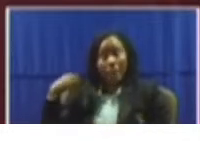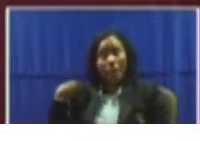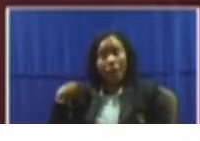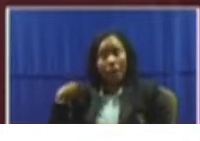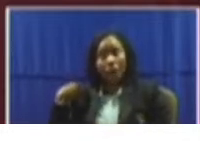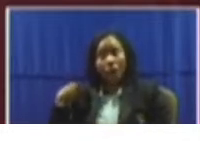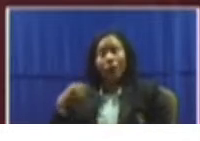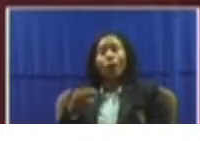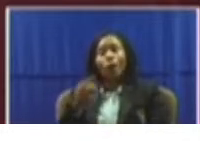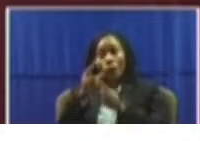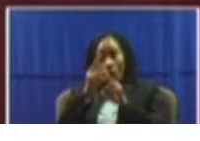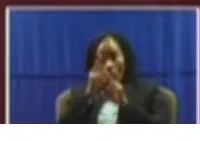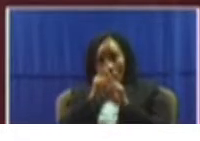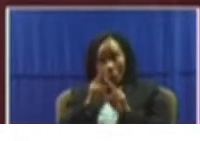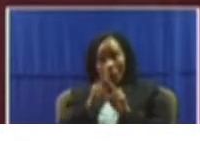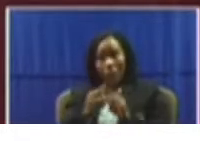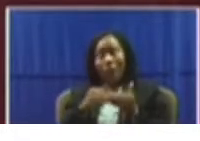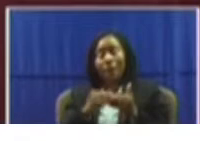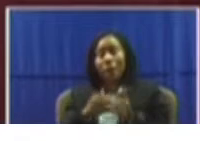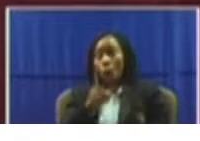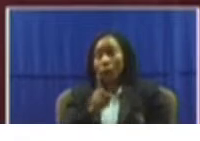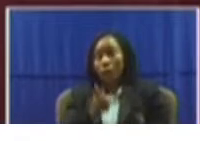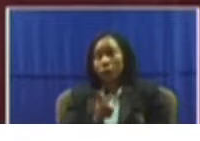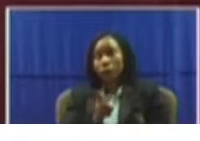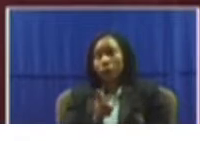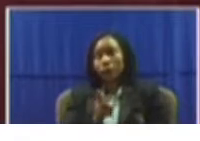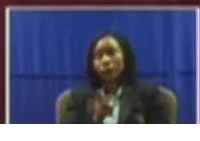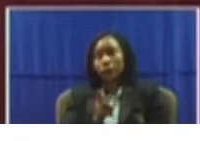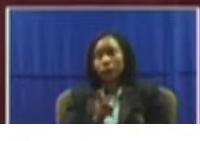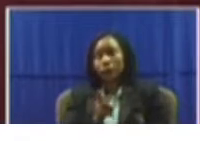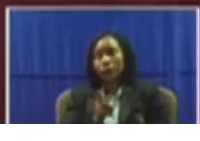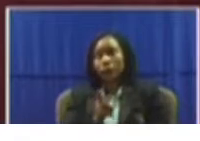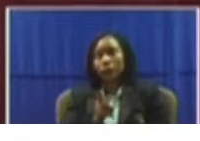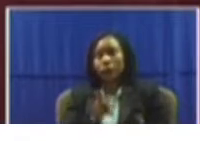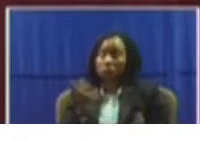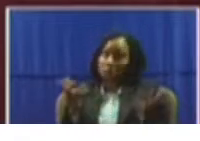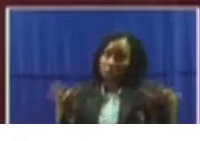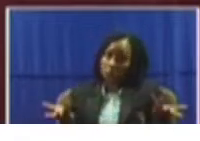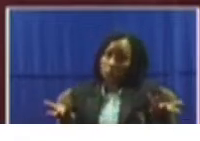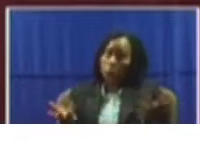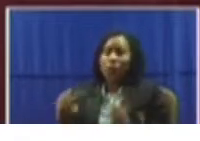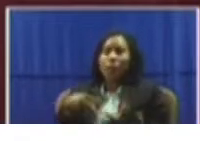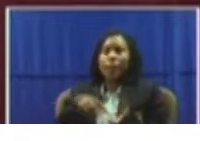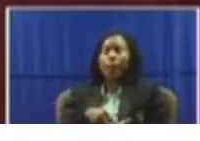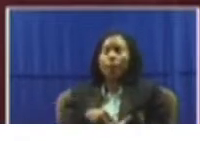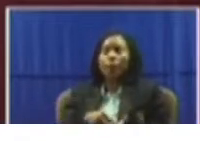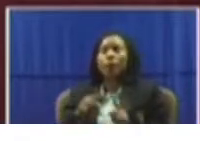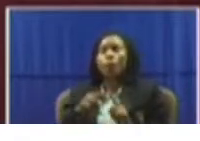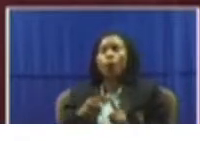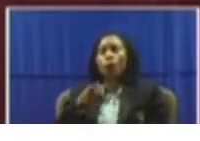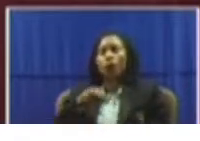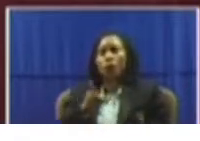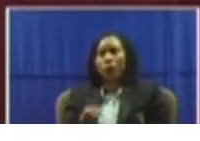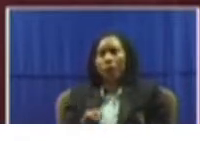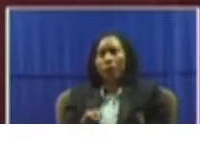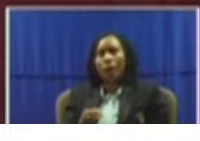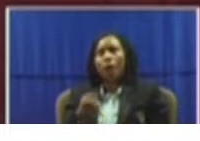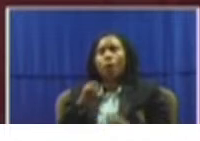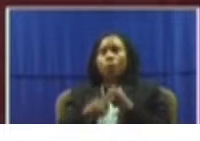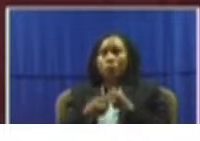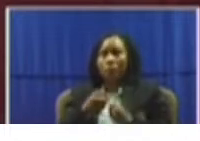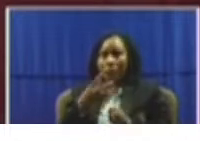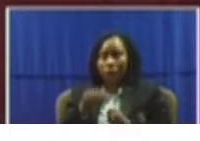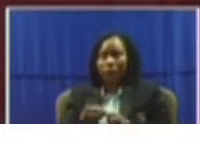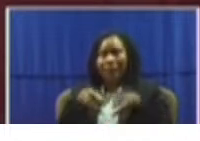Honorable members. Order. If you raise a point of order and you have a problem with the manner